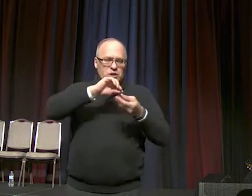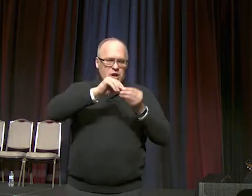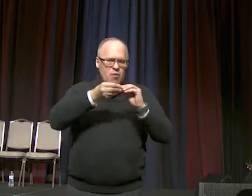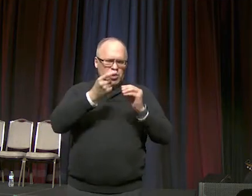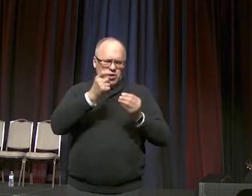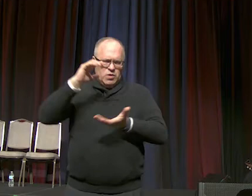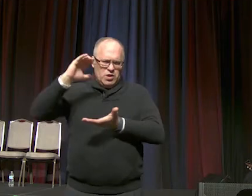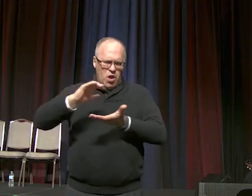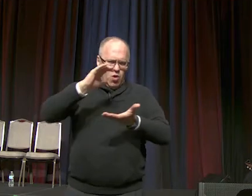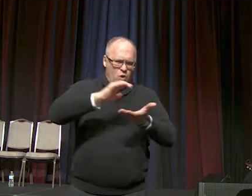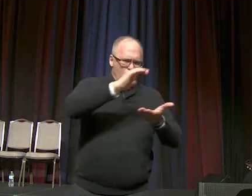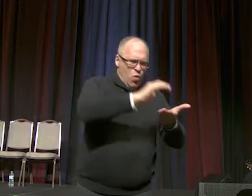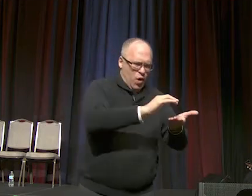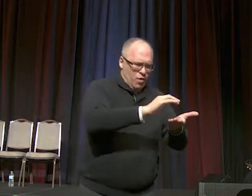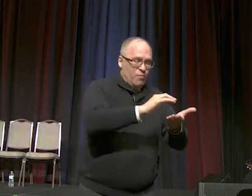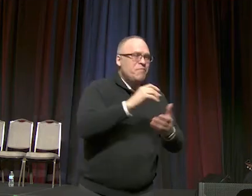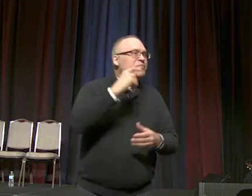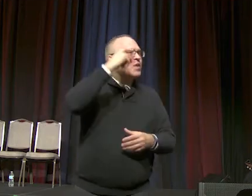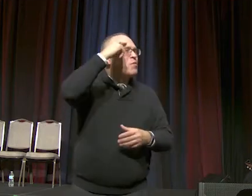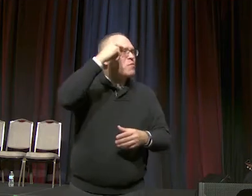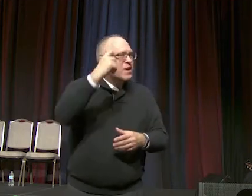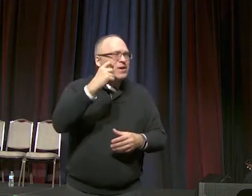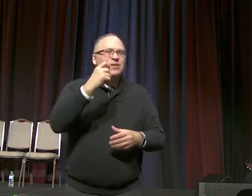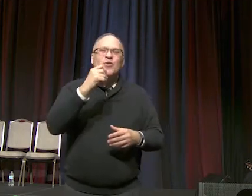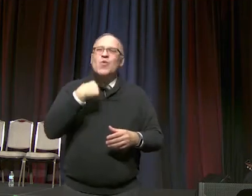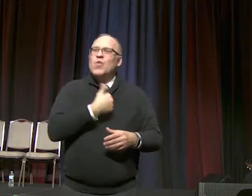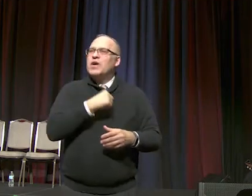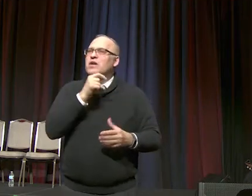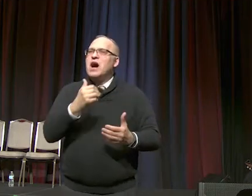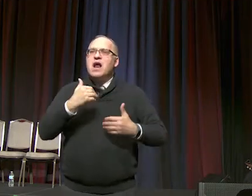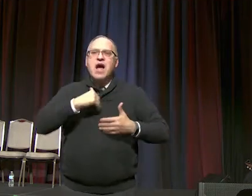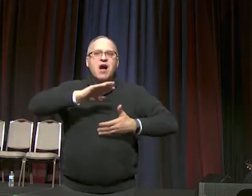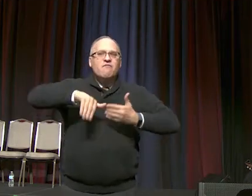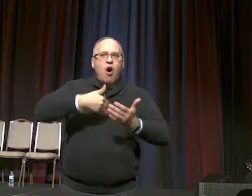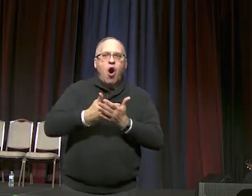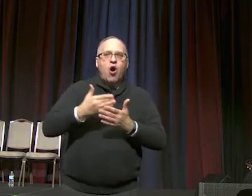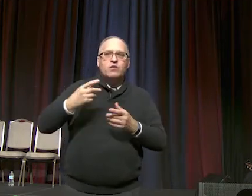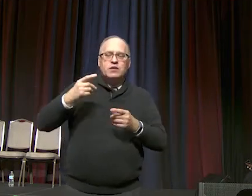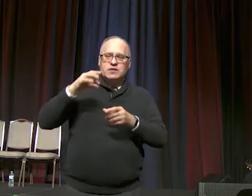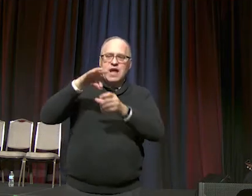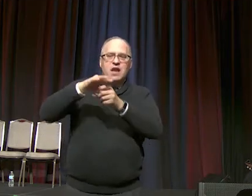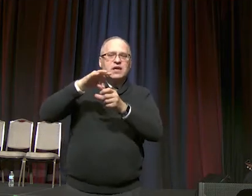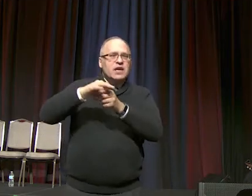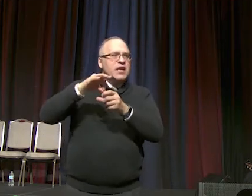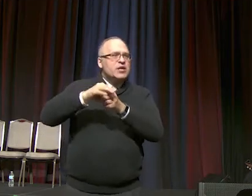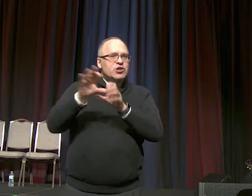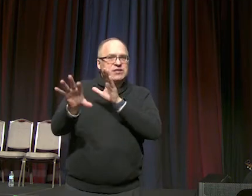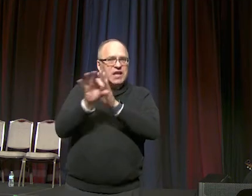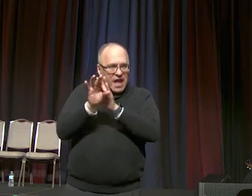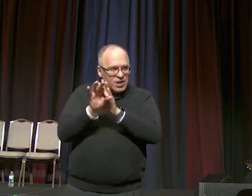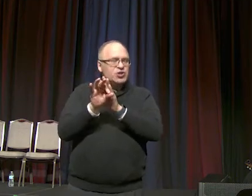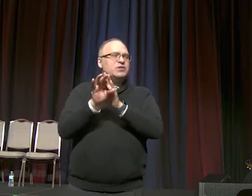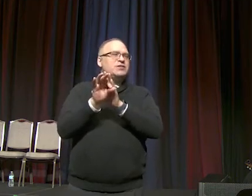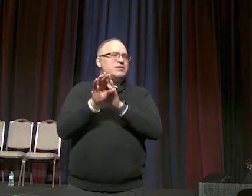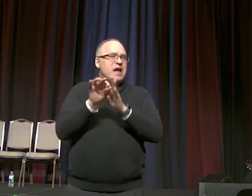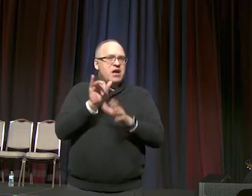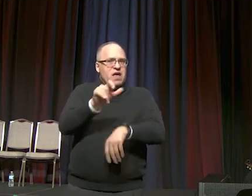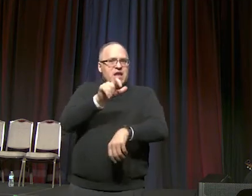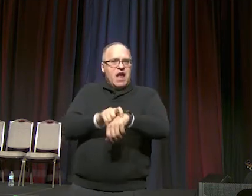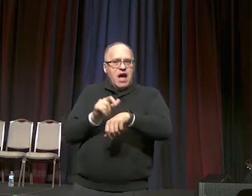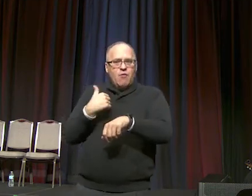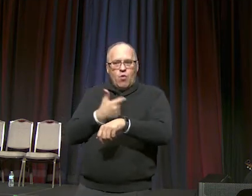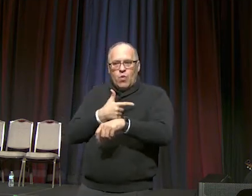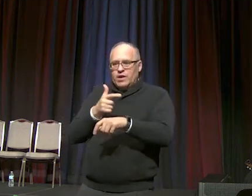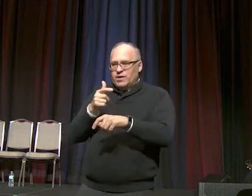again, because we did not have all of the delegation selections at that time, the time of press. And so as we